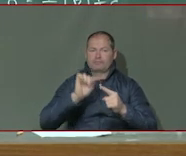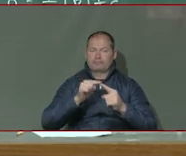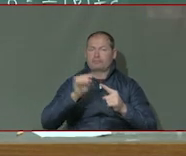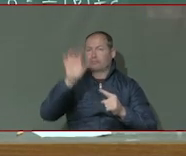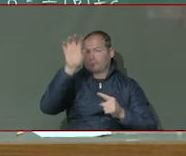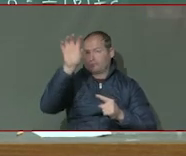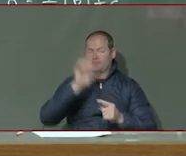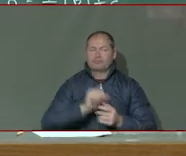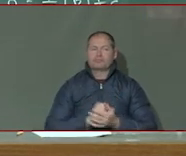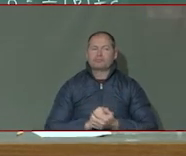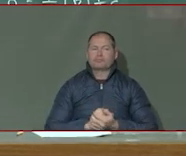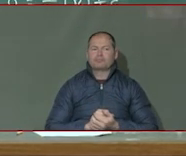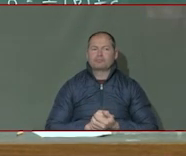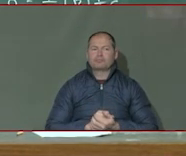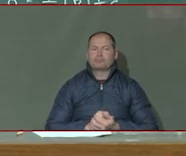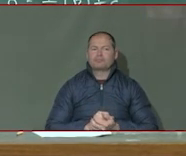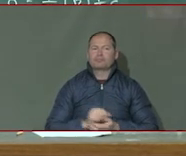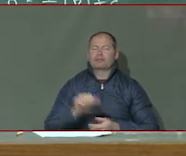ACES.